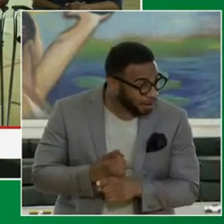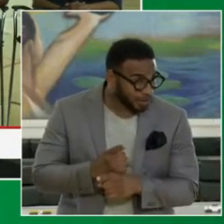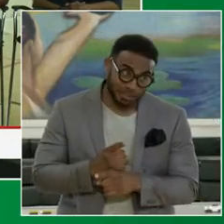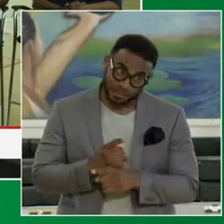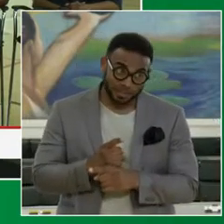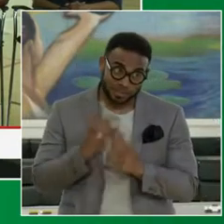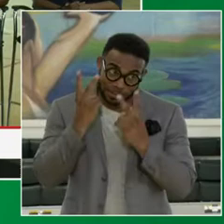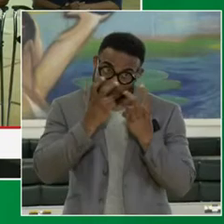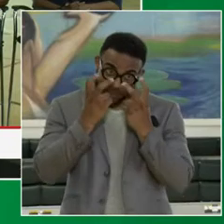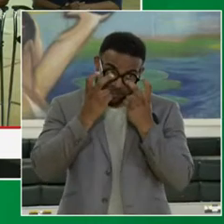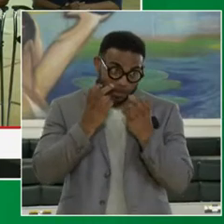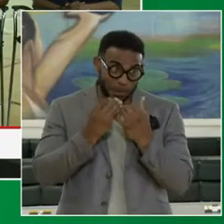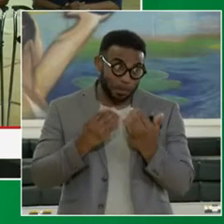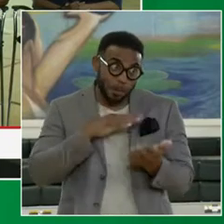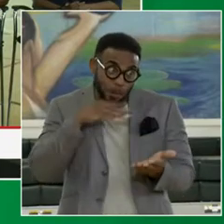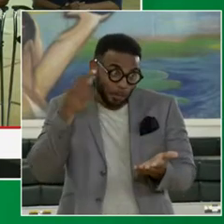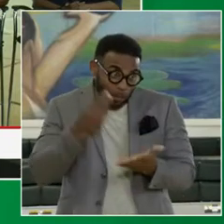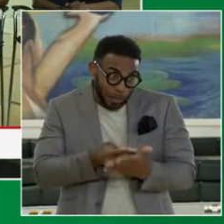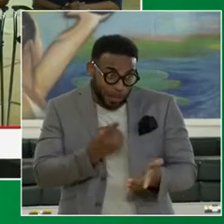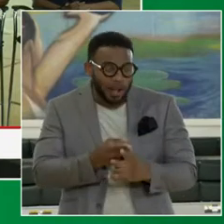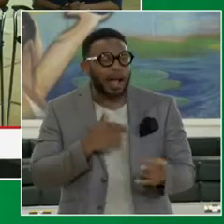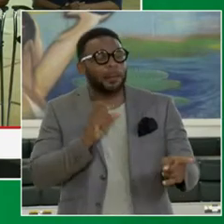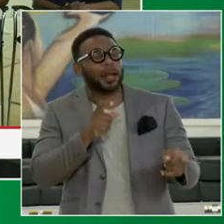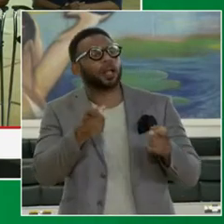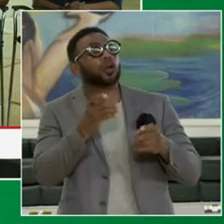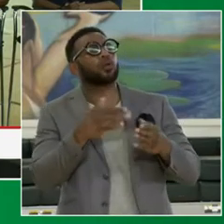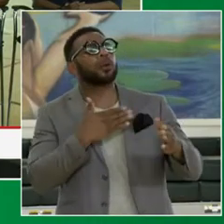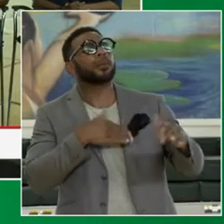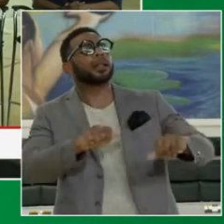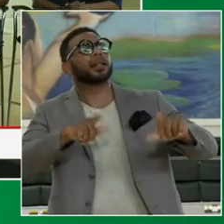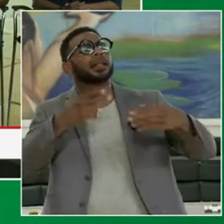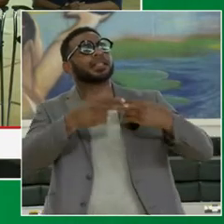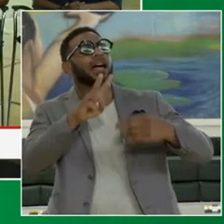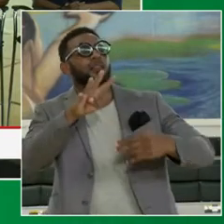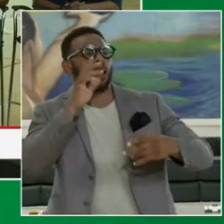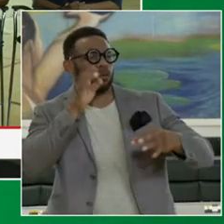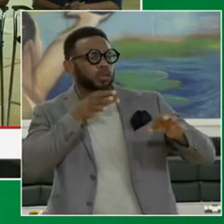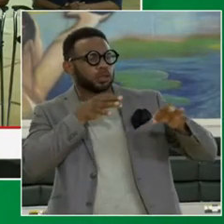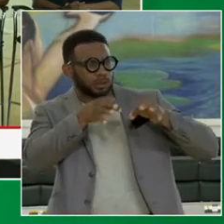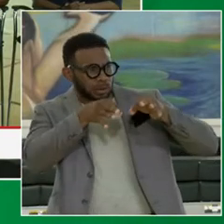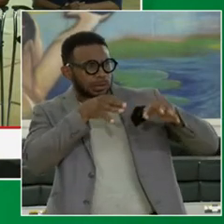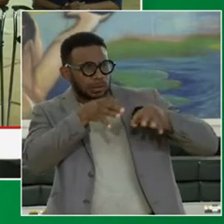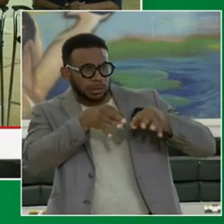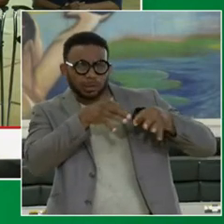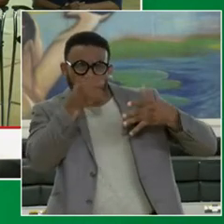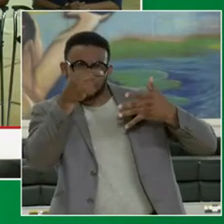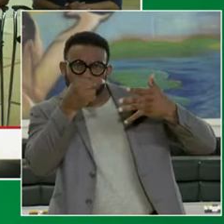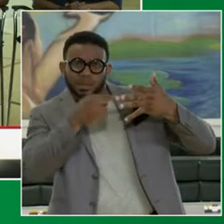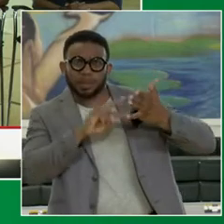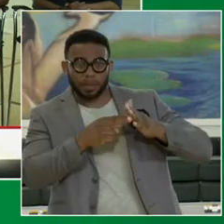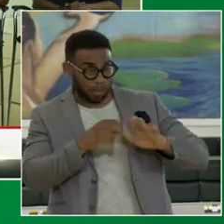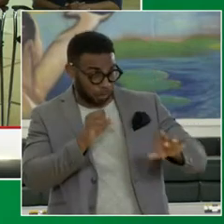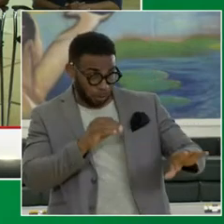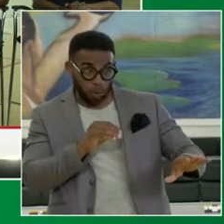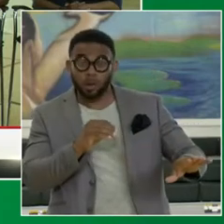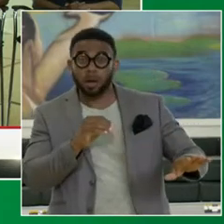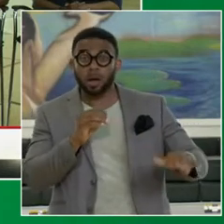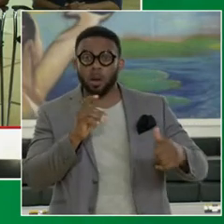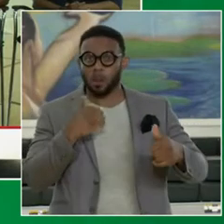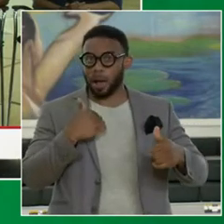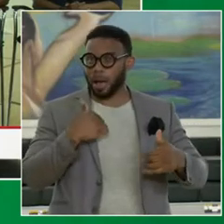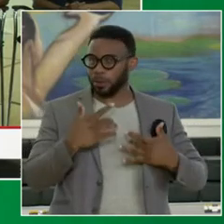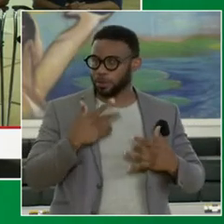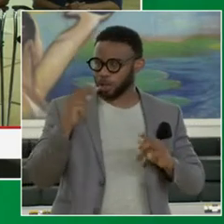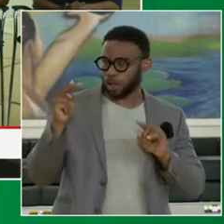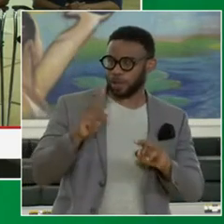is the case. So I'm going to ask the control room to have that slide 4 up because I want you to walk us through what some of these mean. So the one that I was